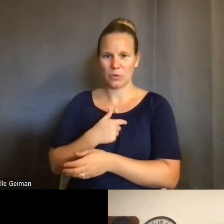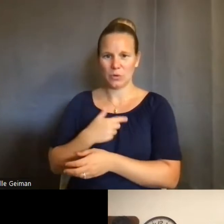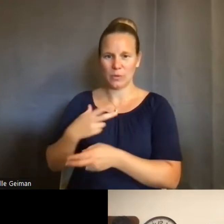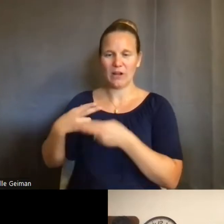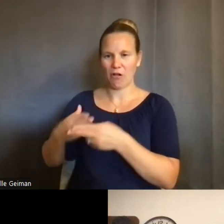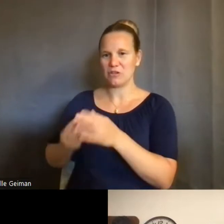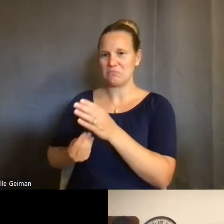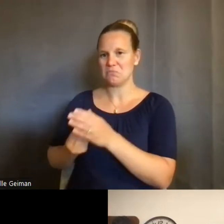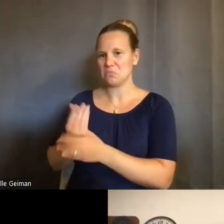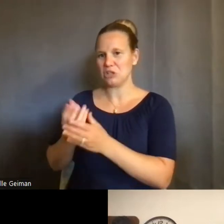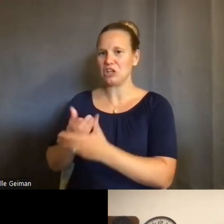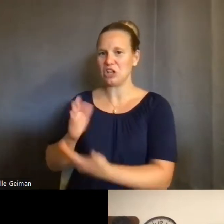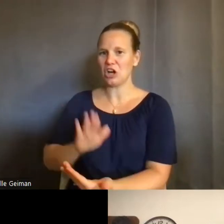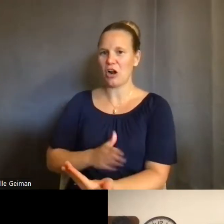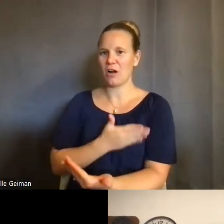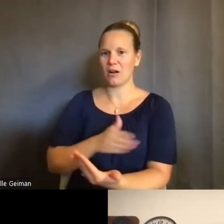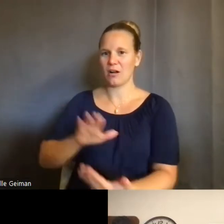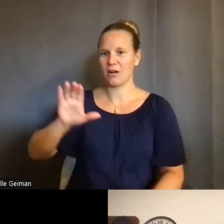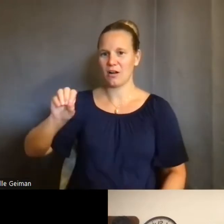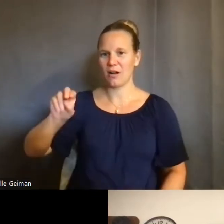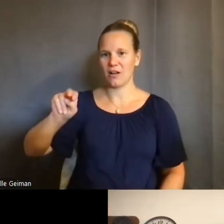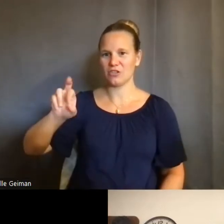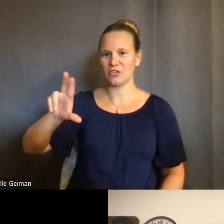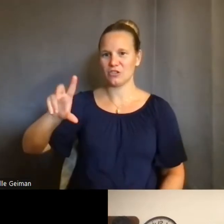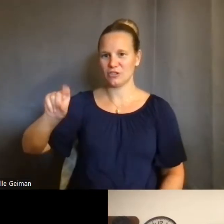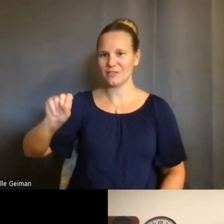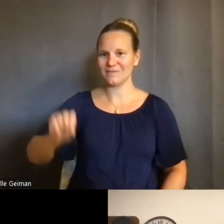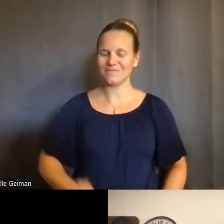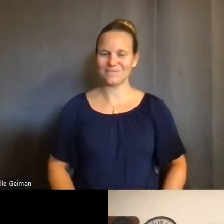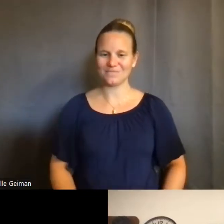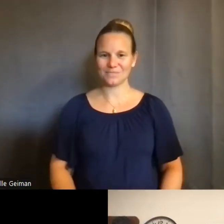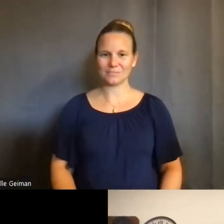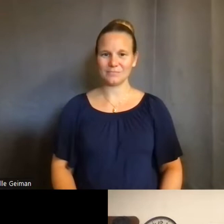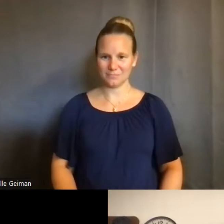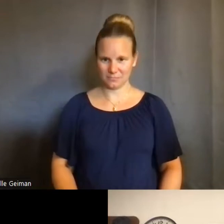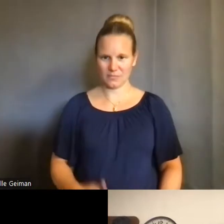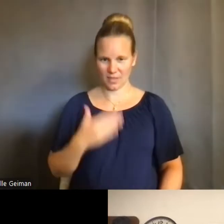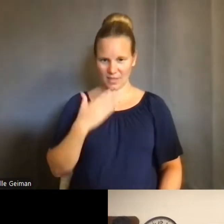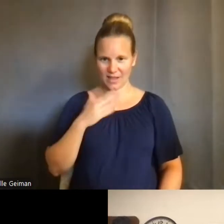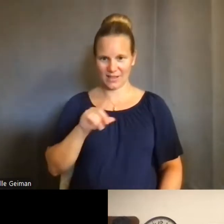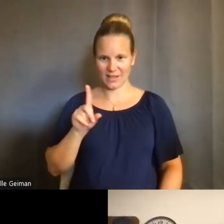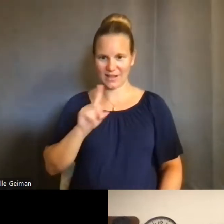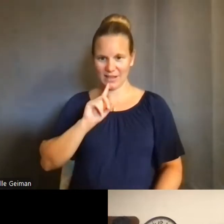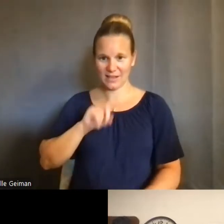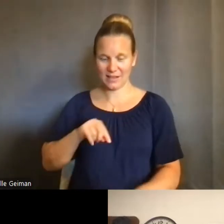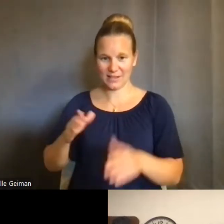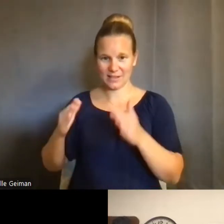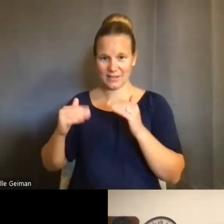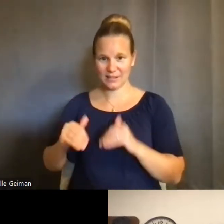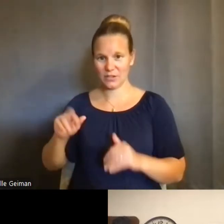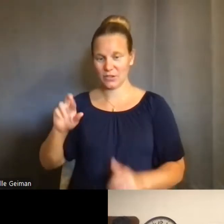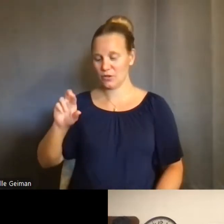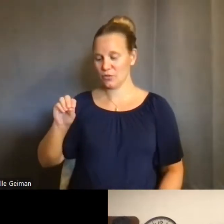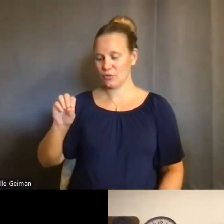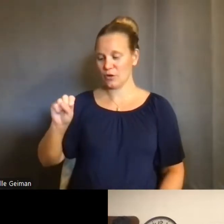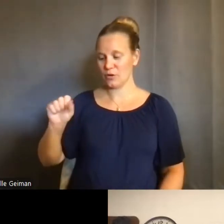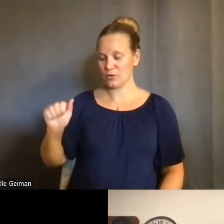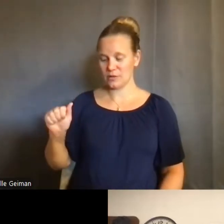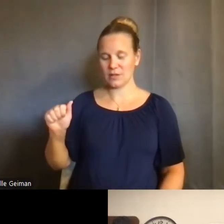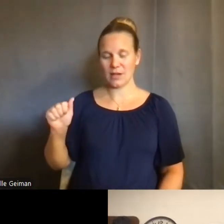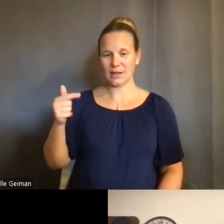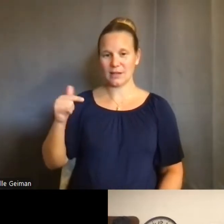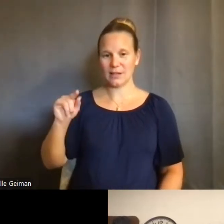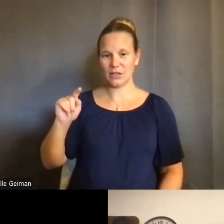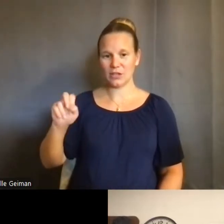concert. Excellent. Thank you for that answer. We have some other questions here in the chat. We have Rosa Geeter from Kemper County Middle